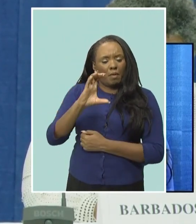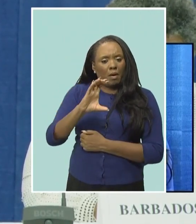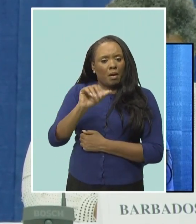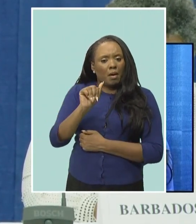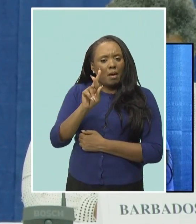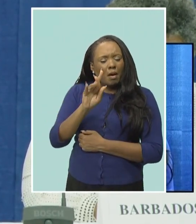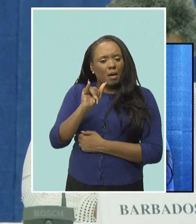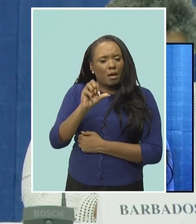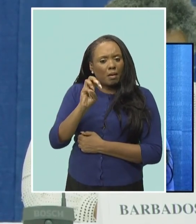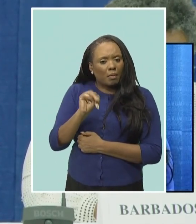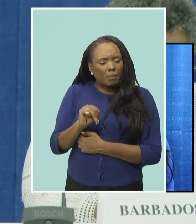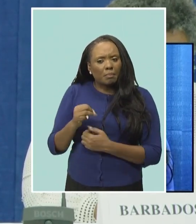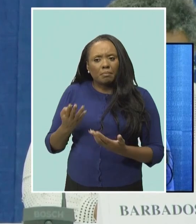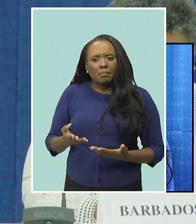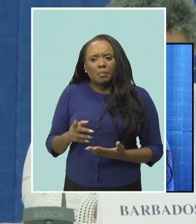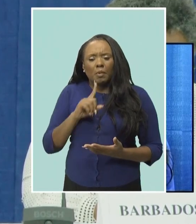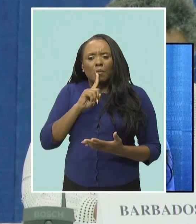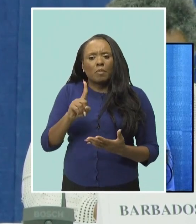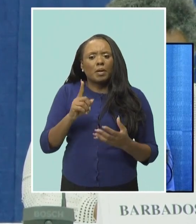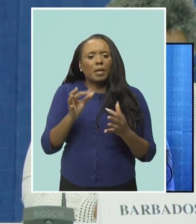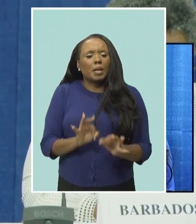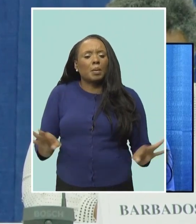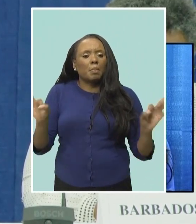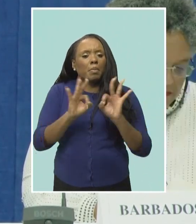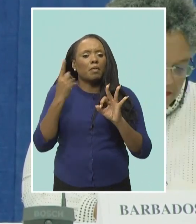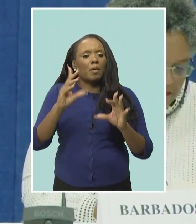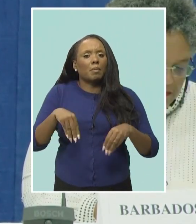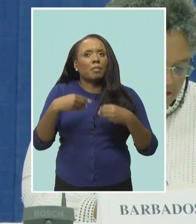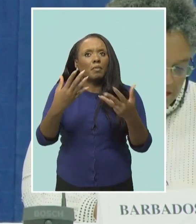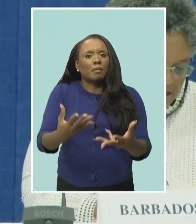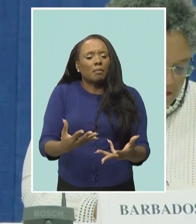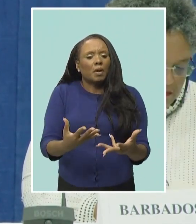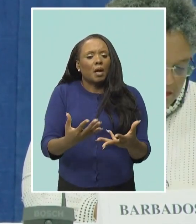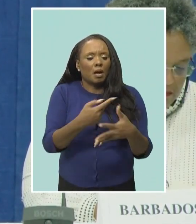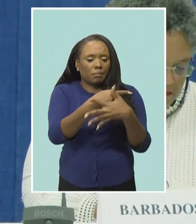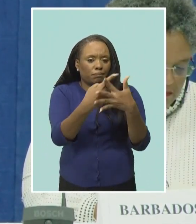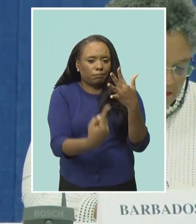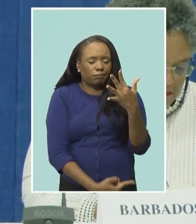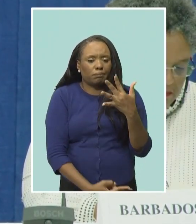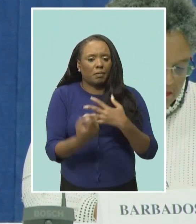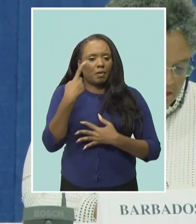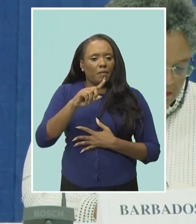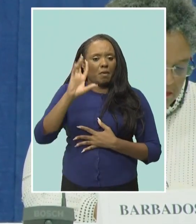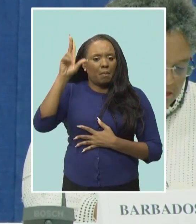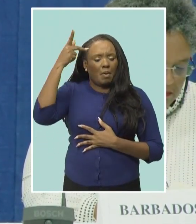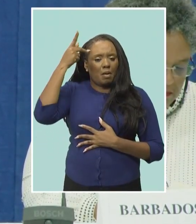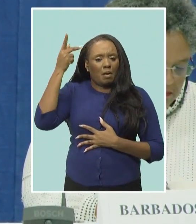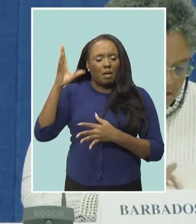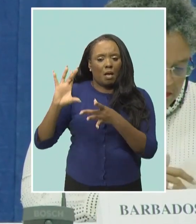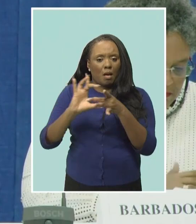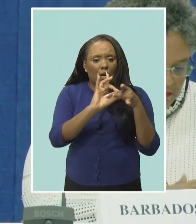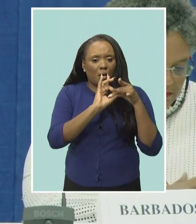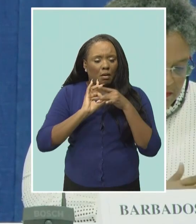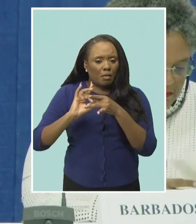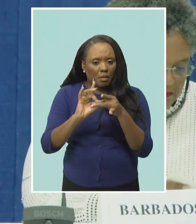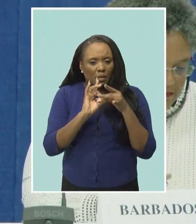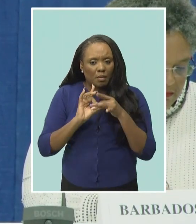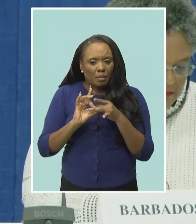regional organization to provide a framework for political cooperation and